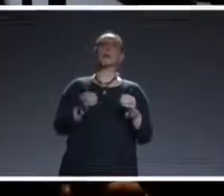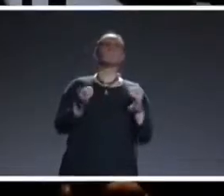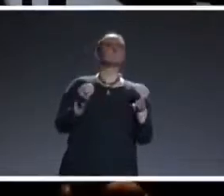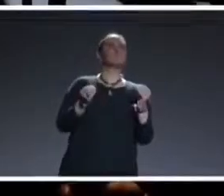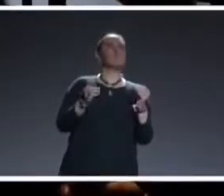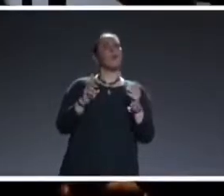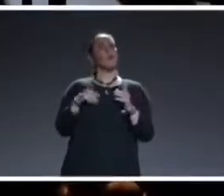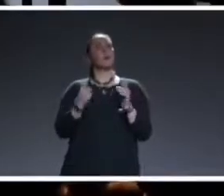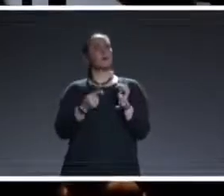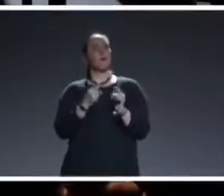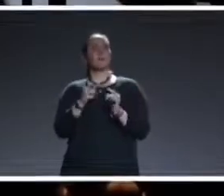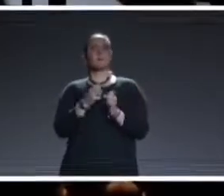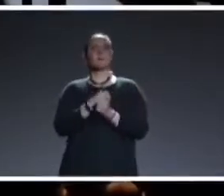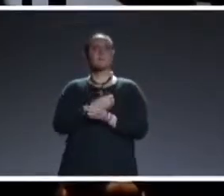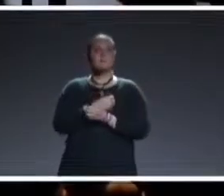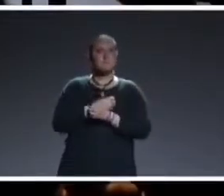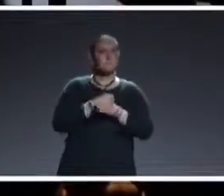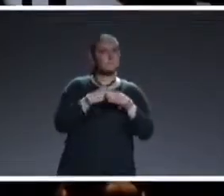goes,